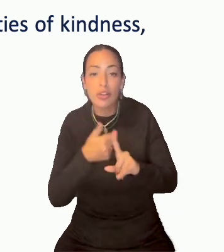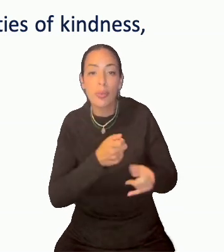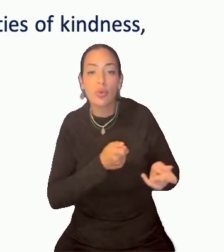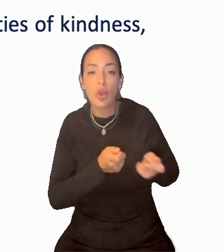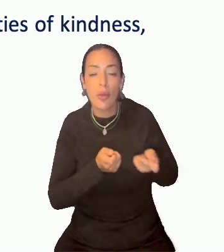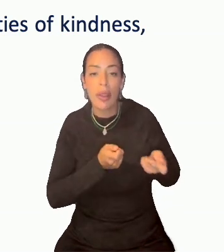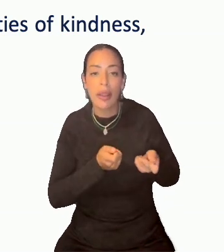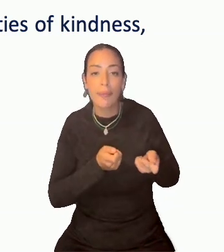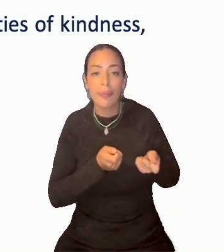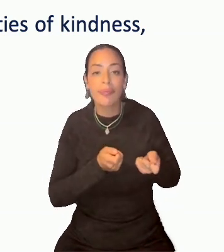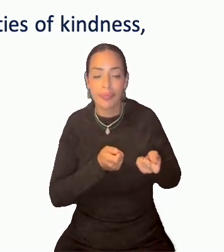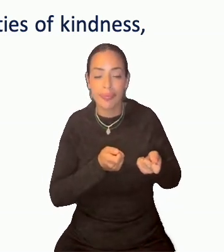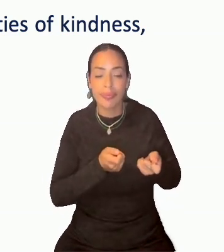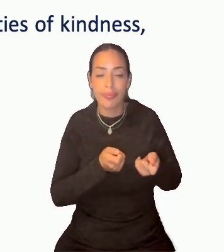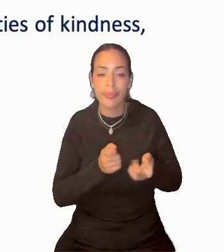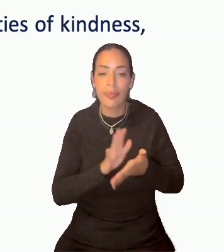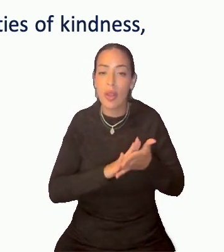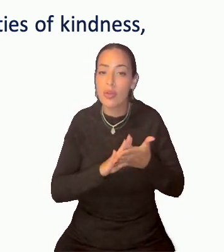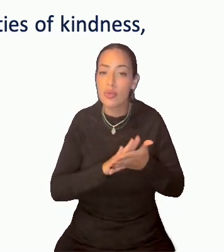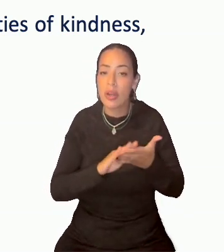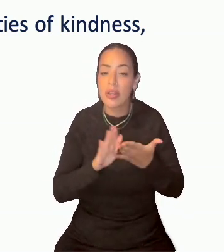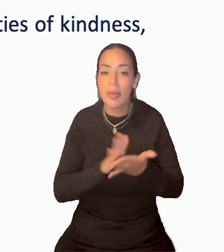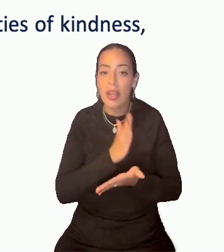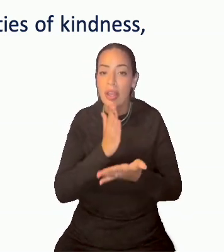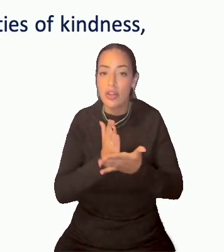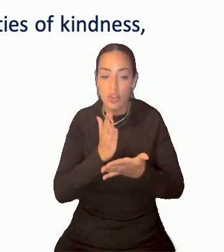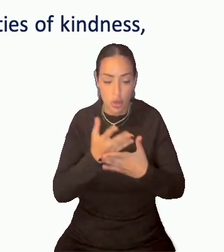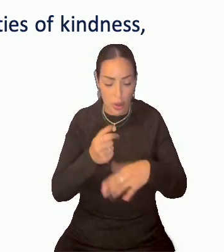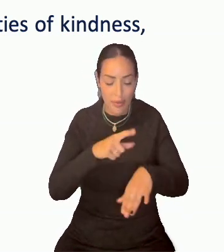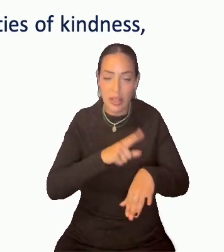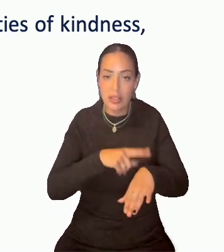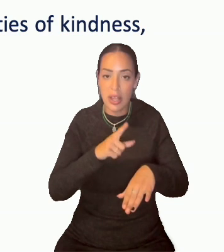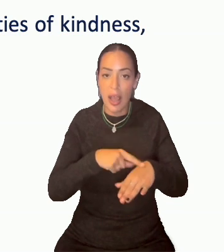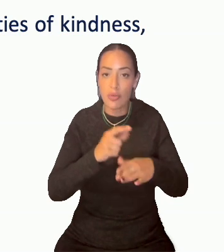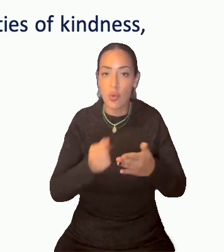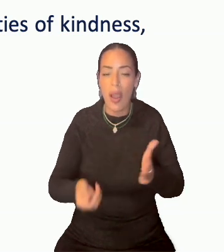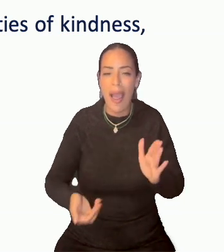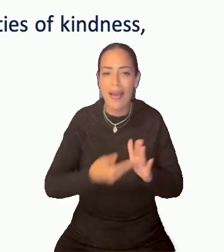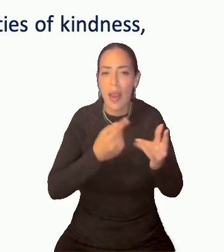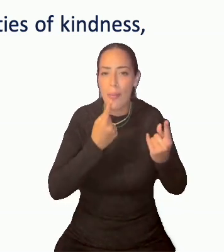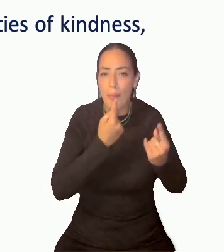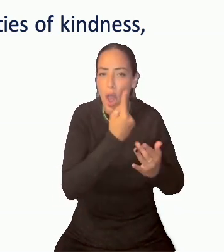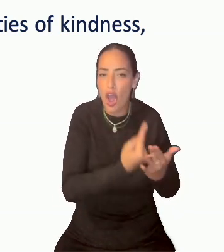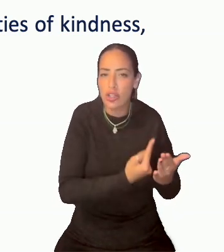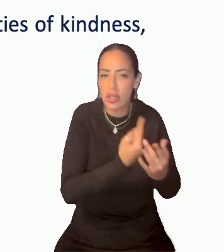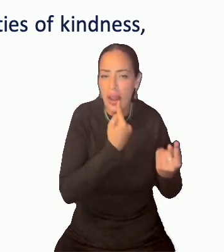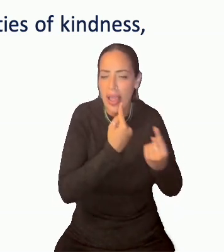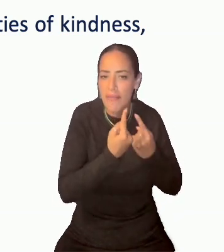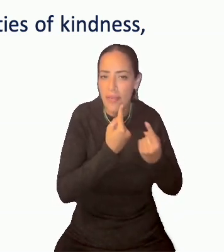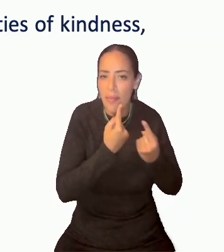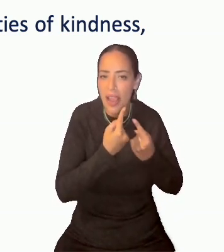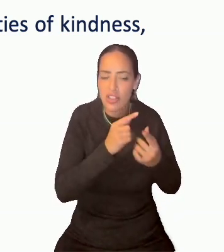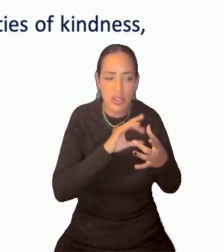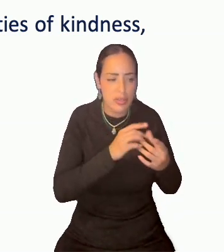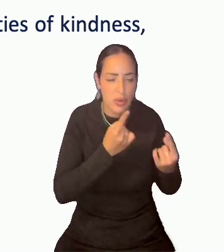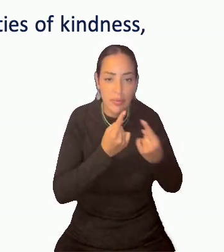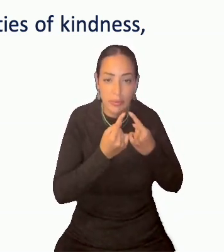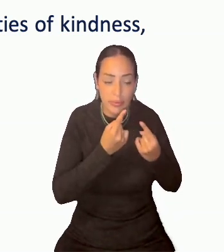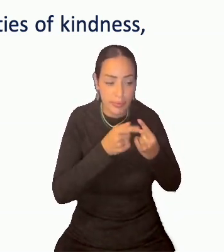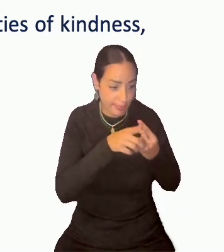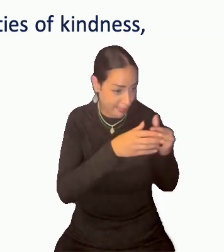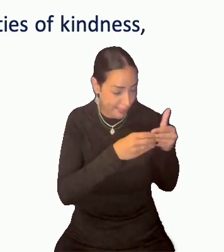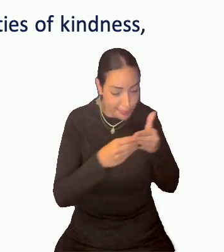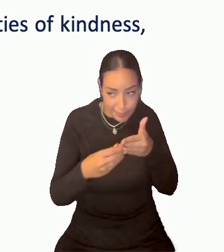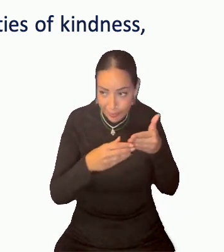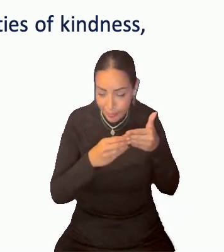coping. These include taking the time to personalise the information that's provided, signposting to relevant support services